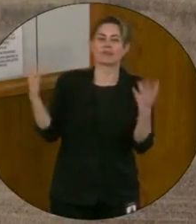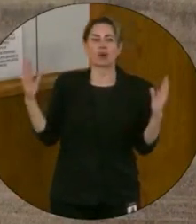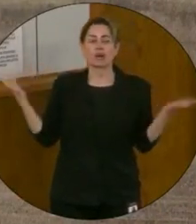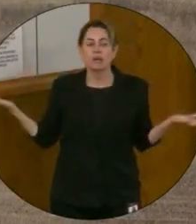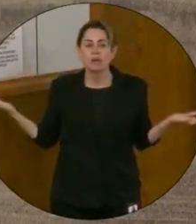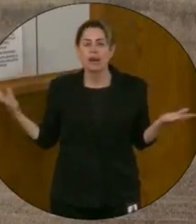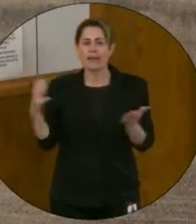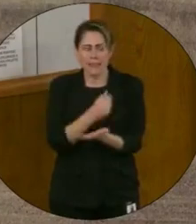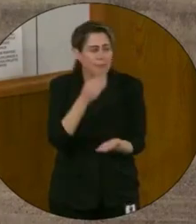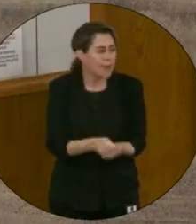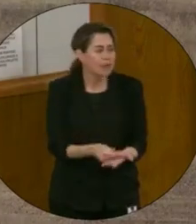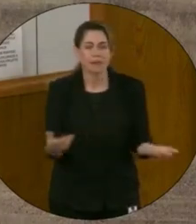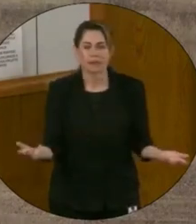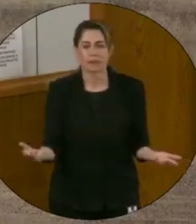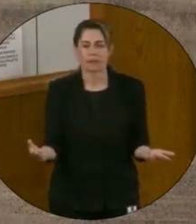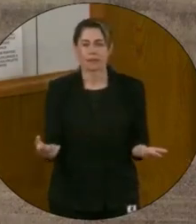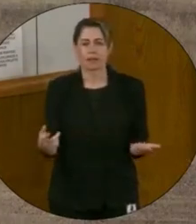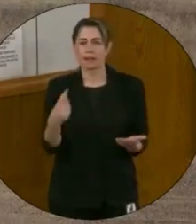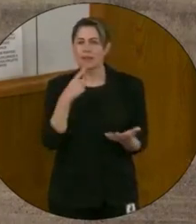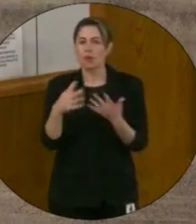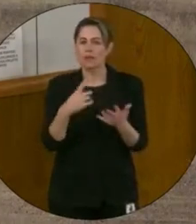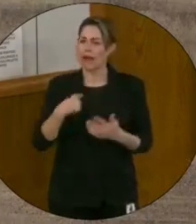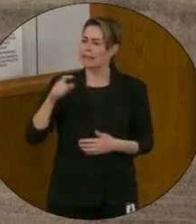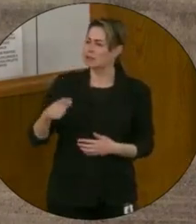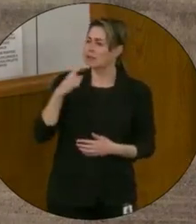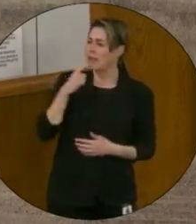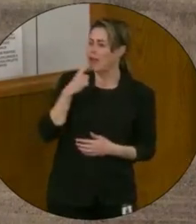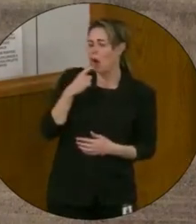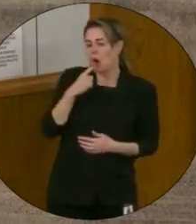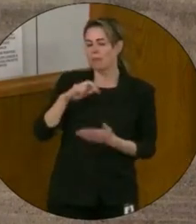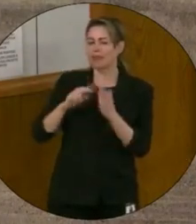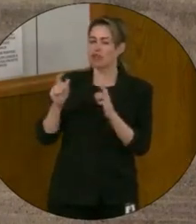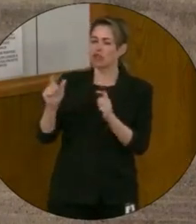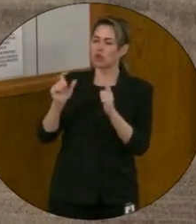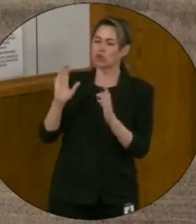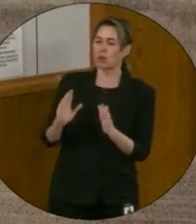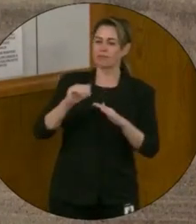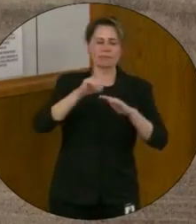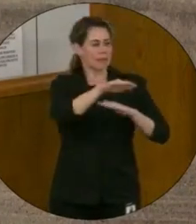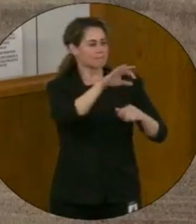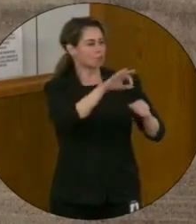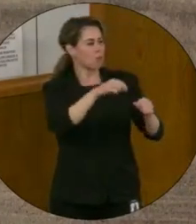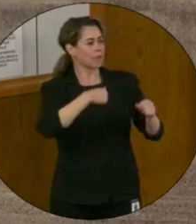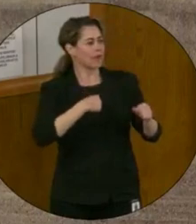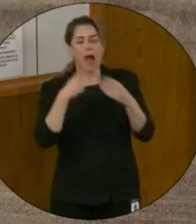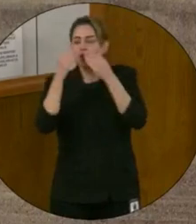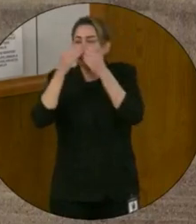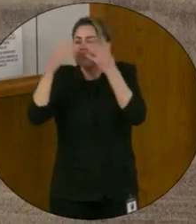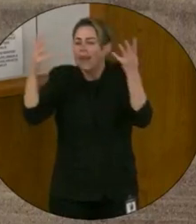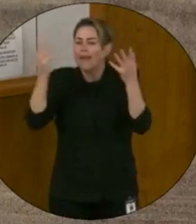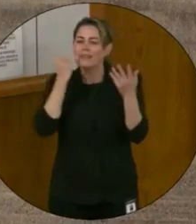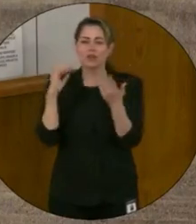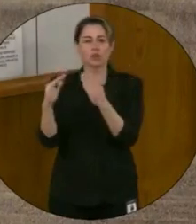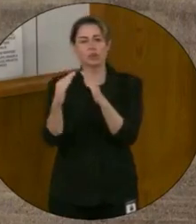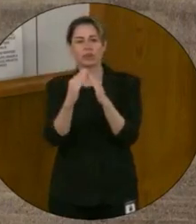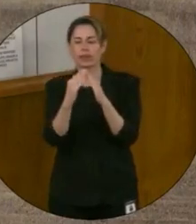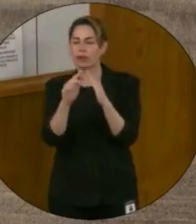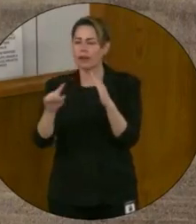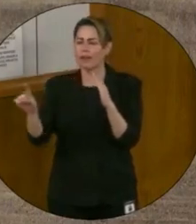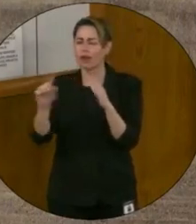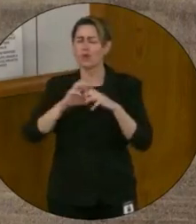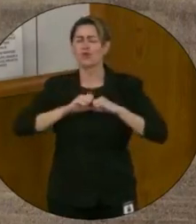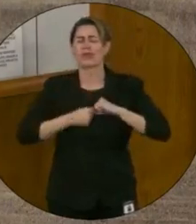Get the money. Say what I need to say so that the donors will send it in. And who cares if a community that is